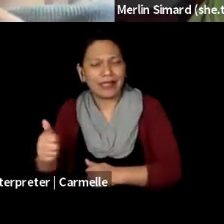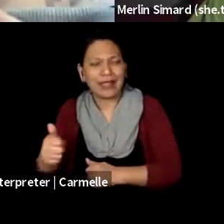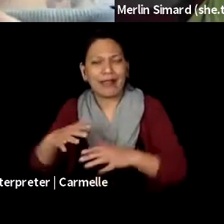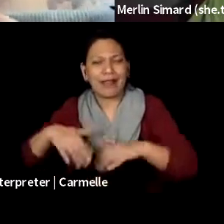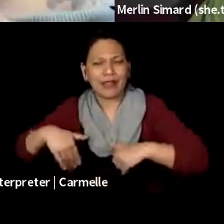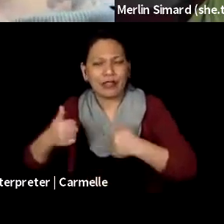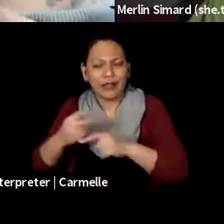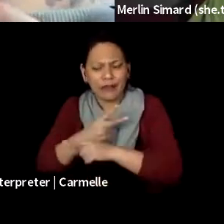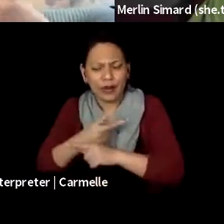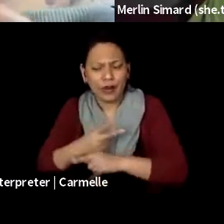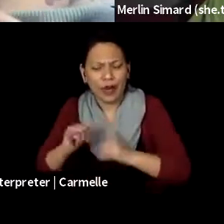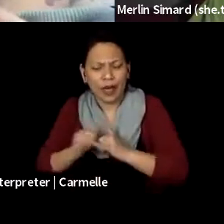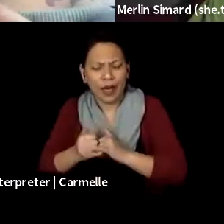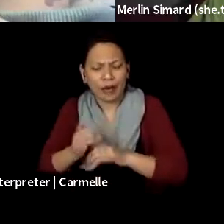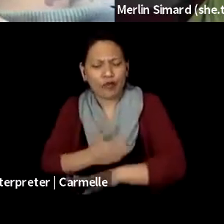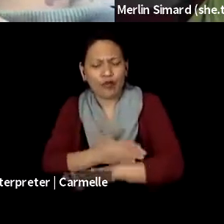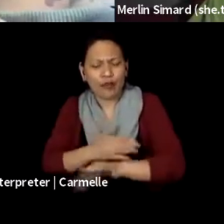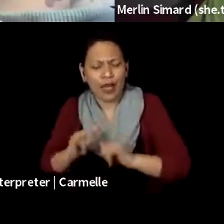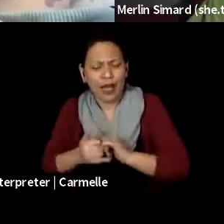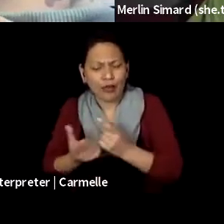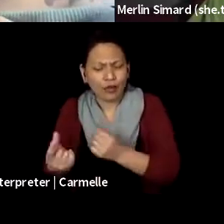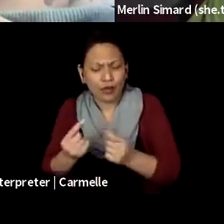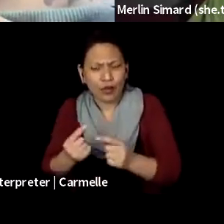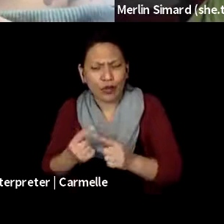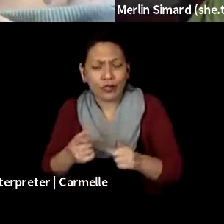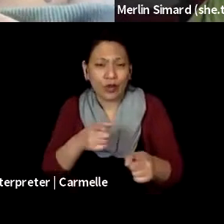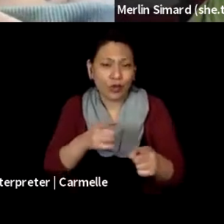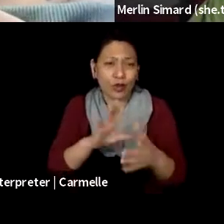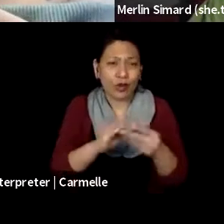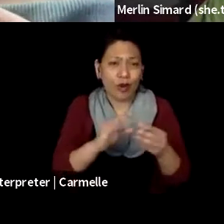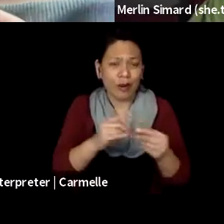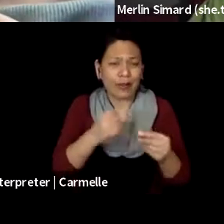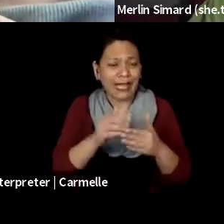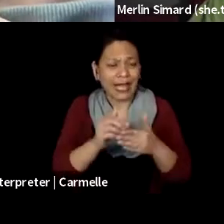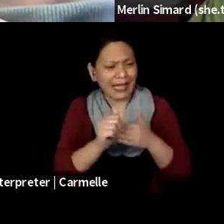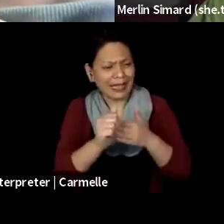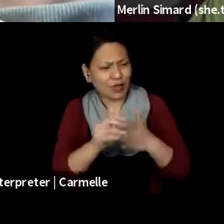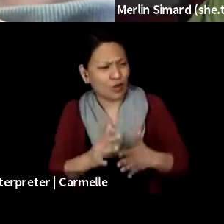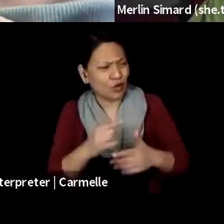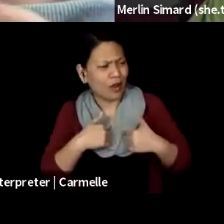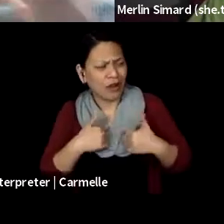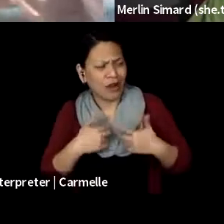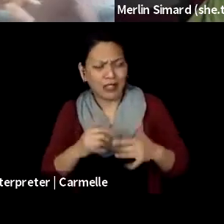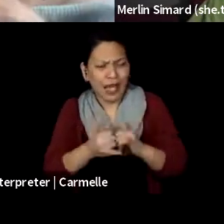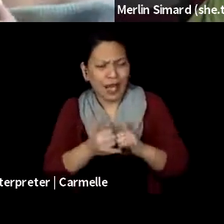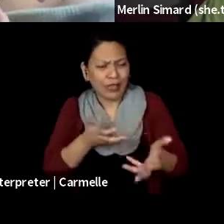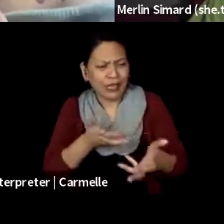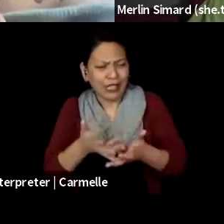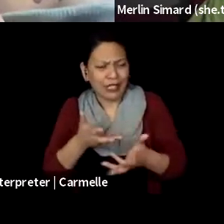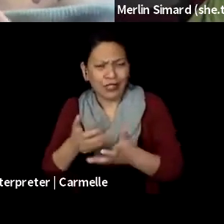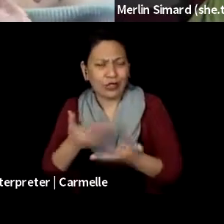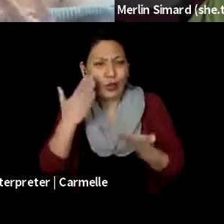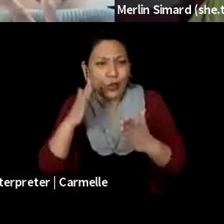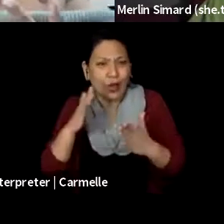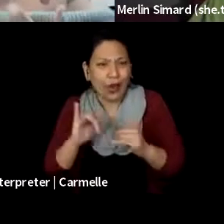I hear you when you're saying, you know, as a leader, it's hard to engage with that, because it's, you know, you never know, well, you don't know when it's